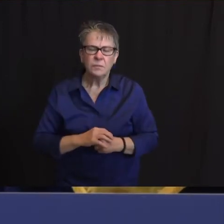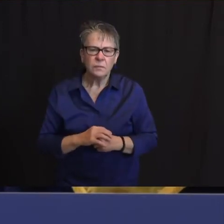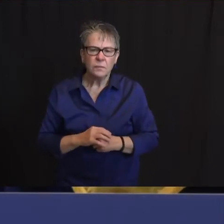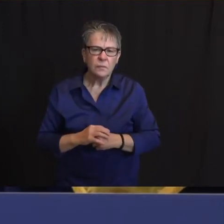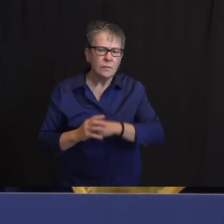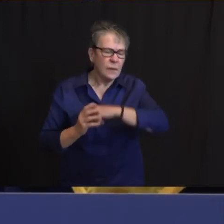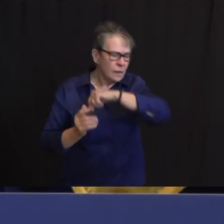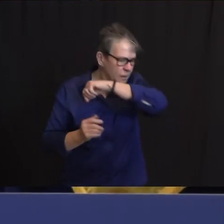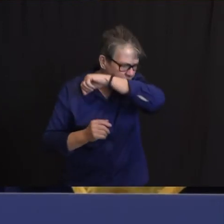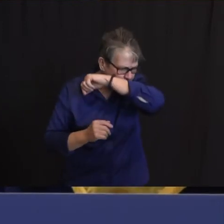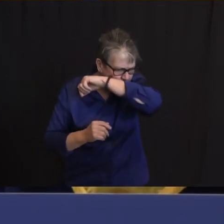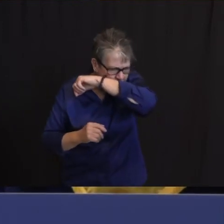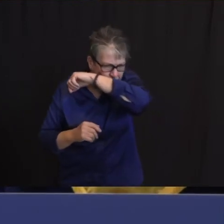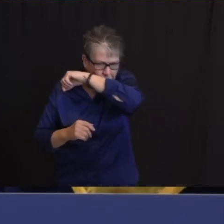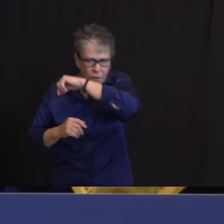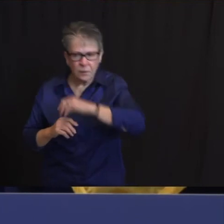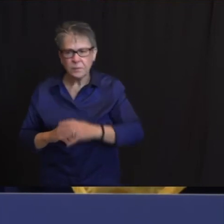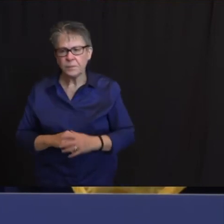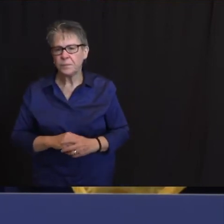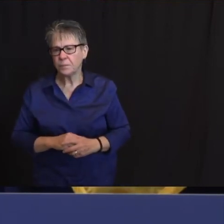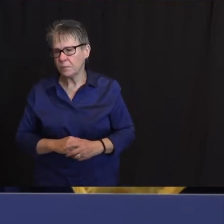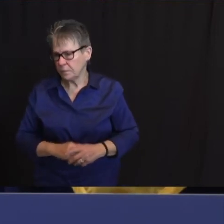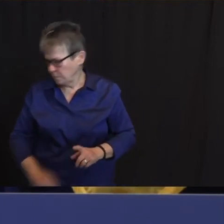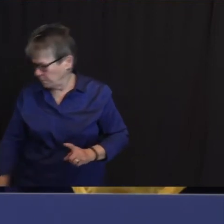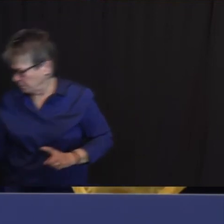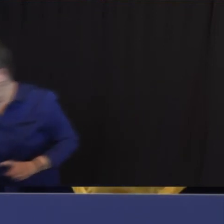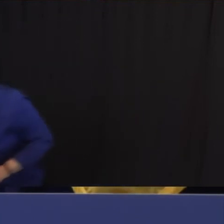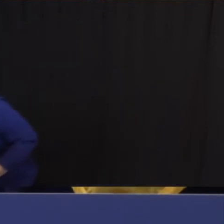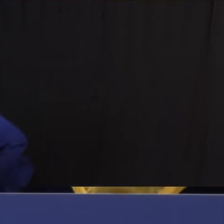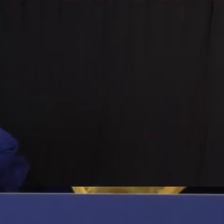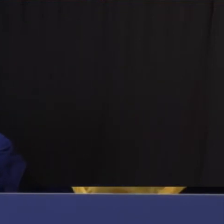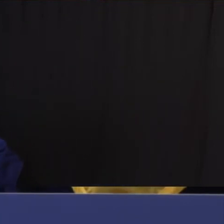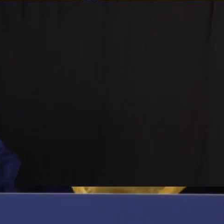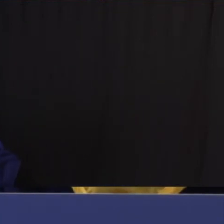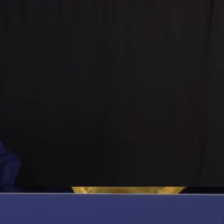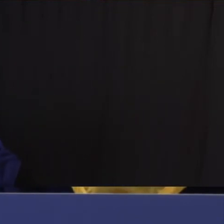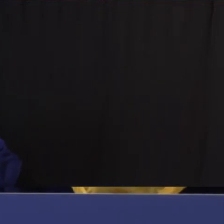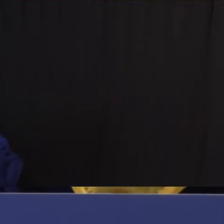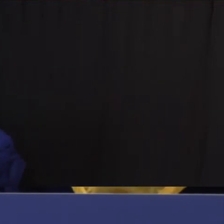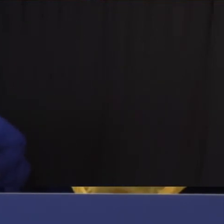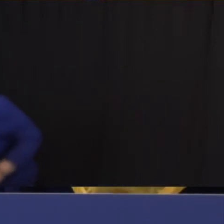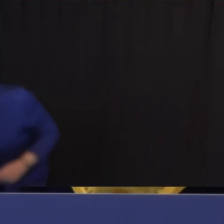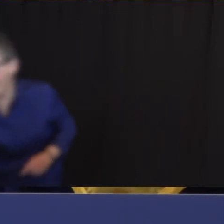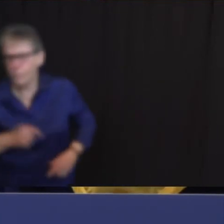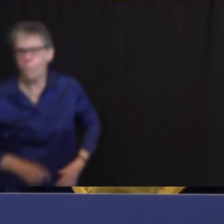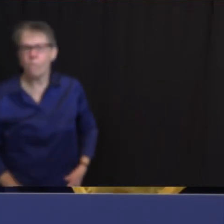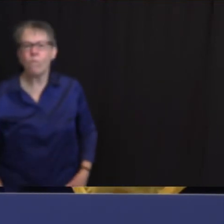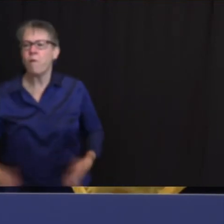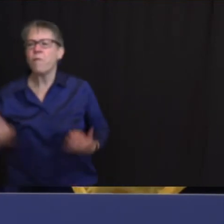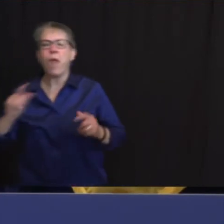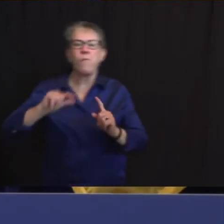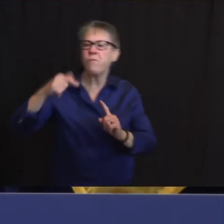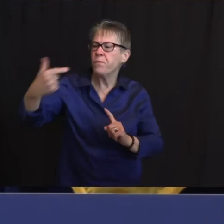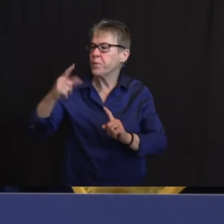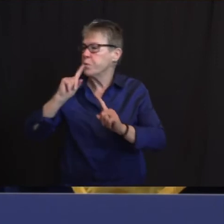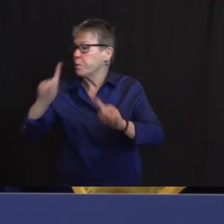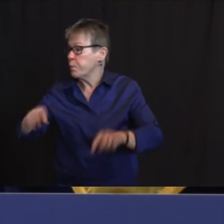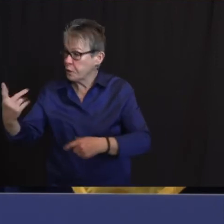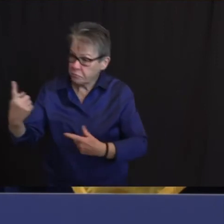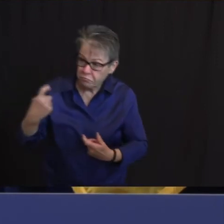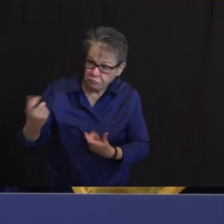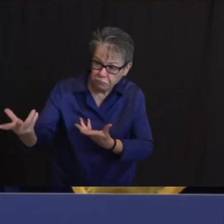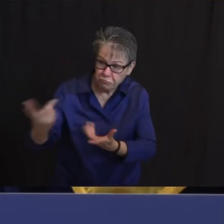that, Matt's got the microphone today. We'll start with Nikita. Good afternoon. Good afternoon, Governor. So we've learned